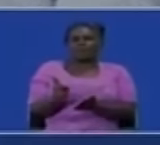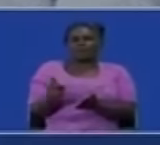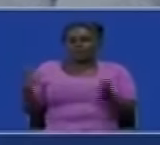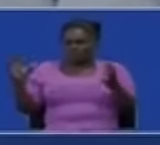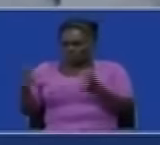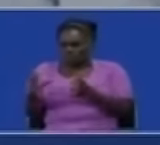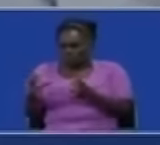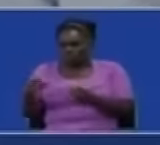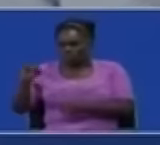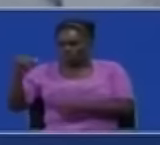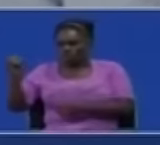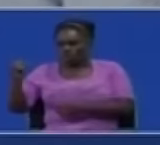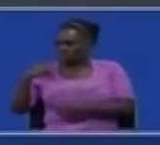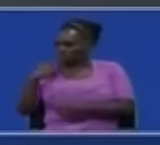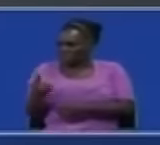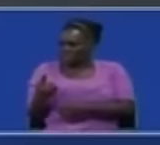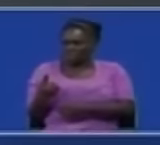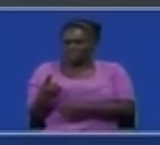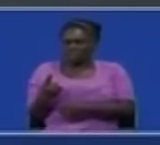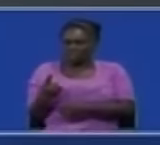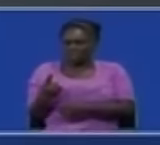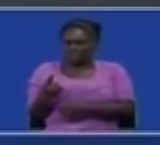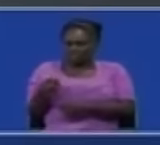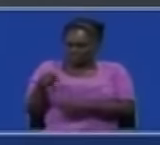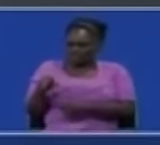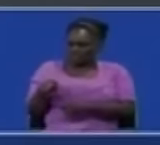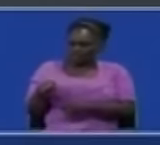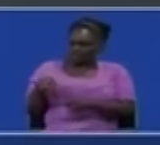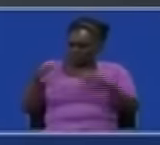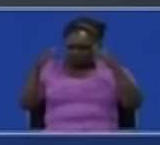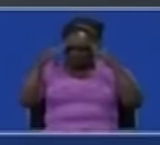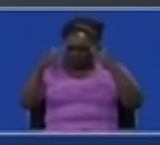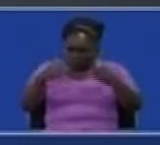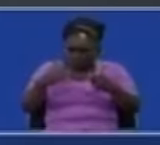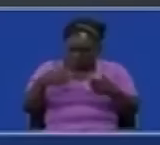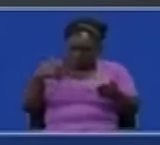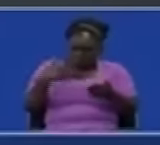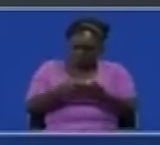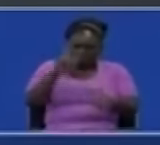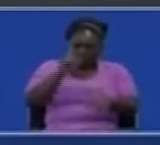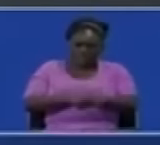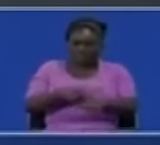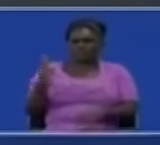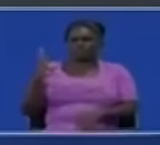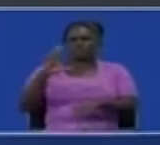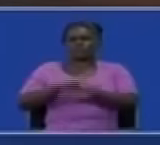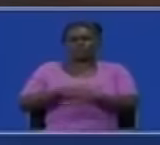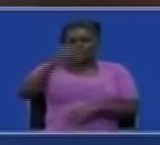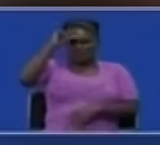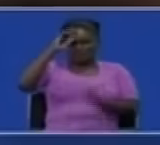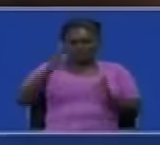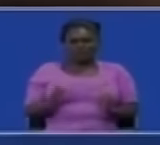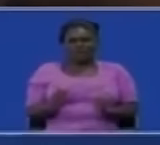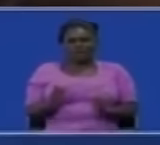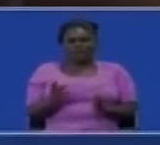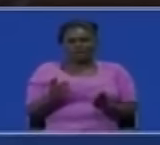not been left behind, saying they will steadfastly remain on course until Joho finds his footing. The governor is still yet to